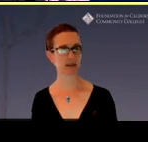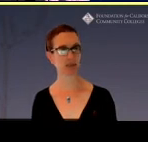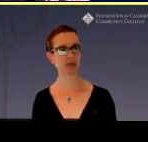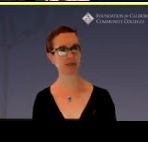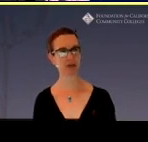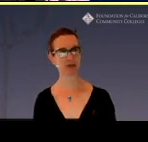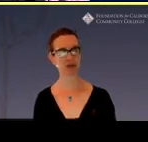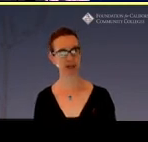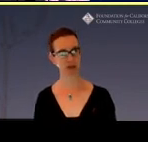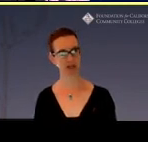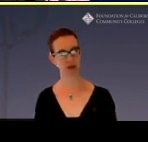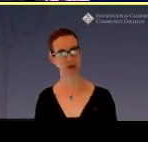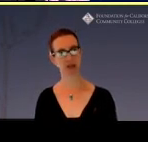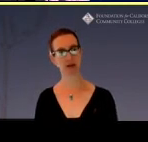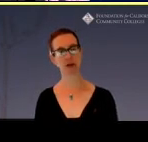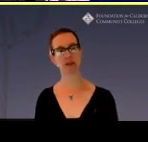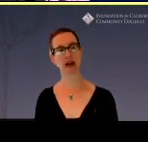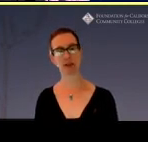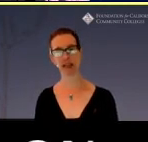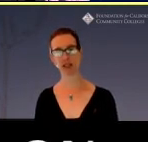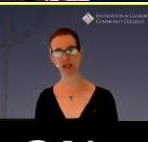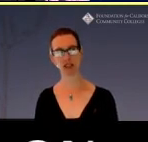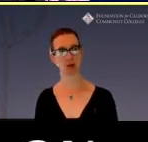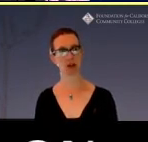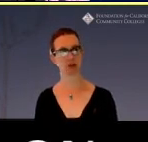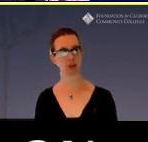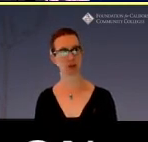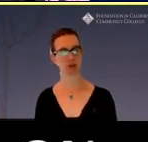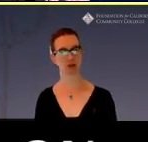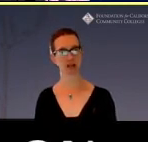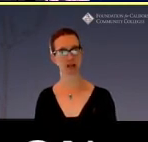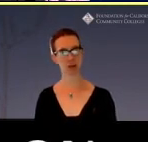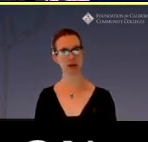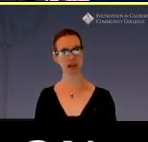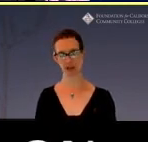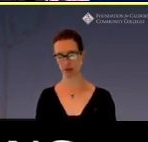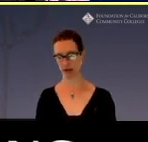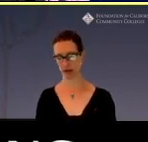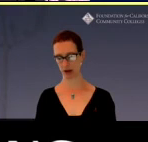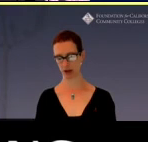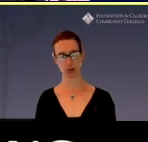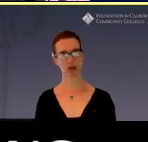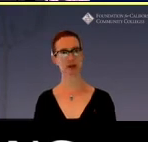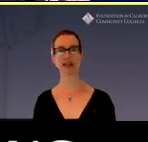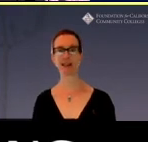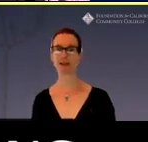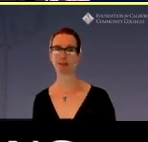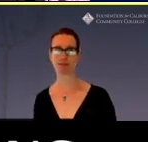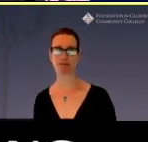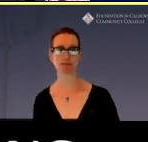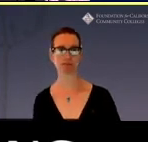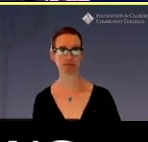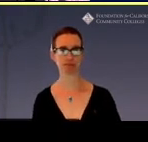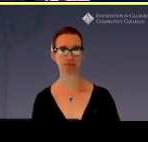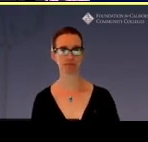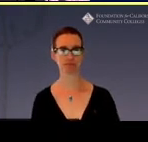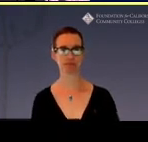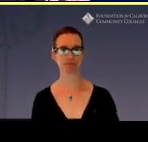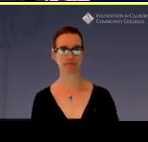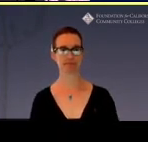application to be released on September 1st, 2023, with applications due on October 3rd and award announcements made on October 28th.